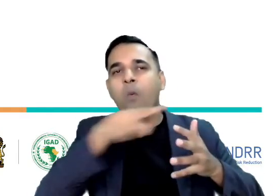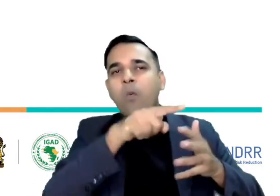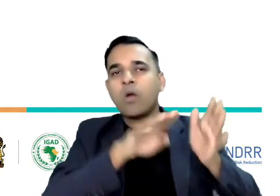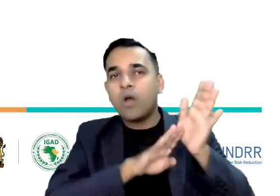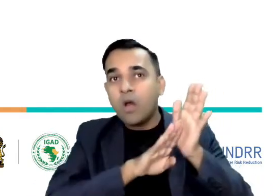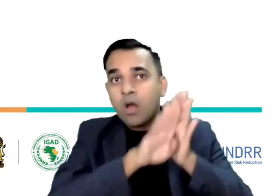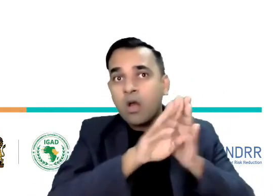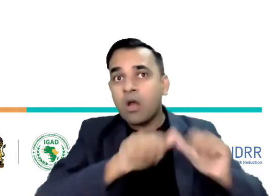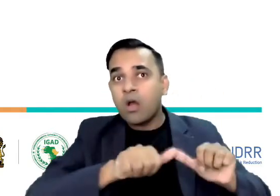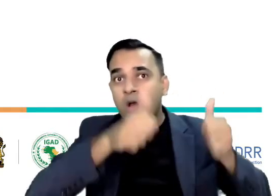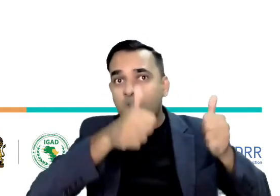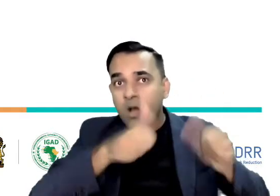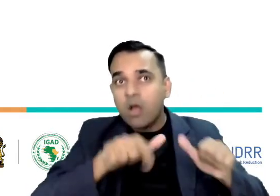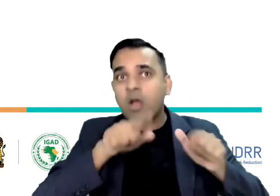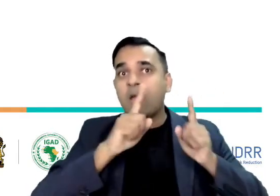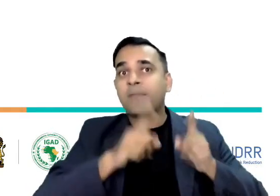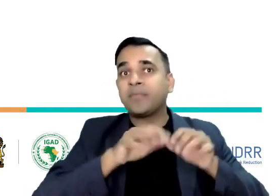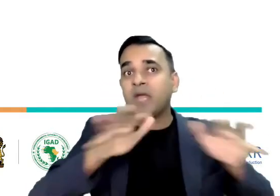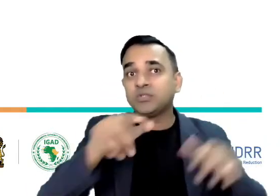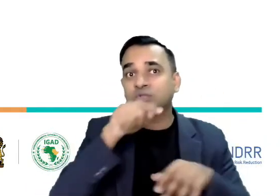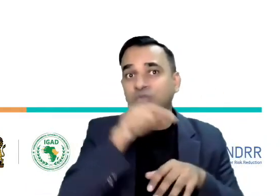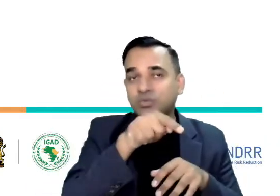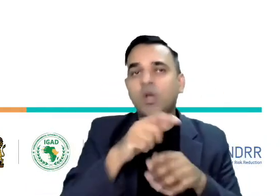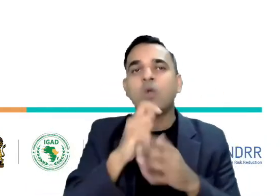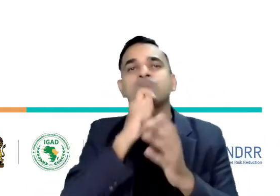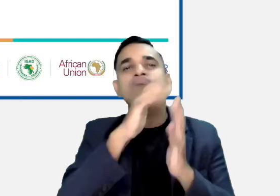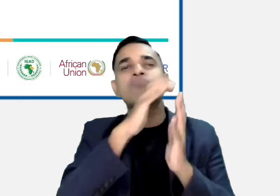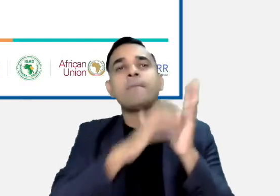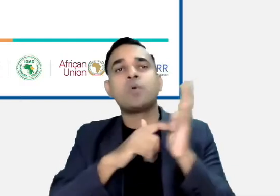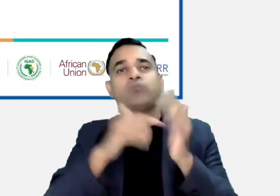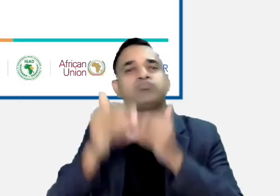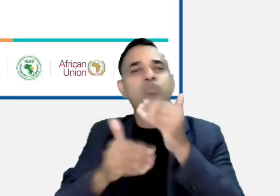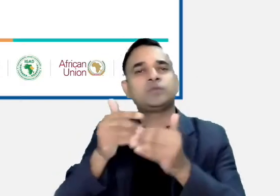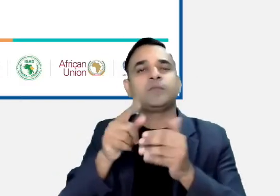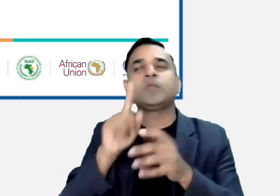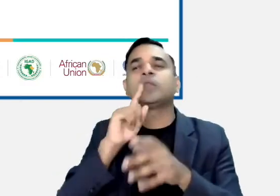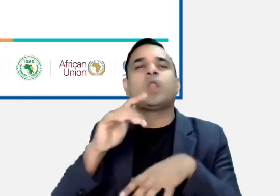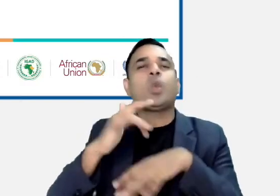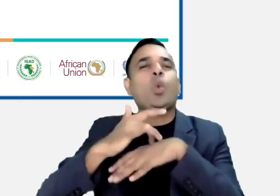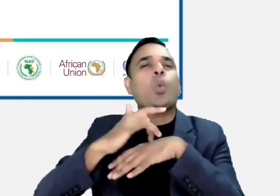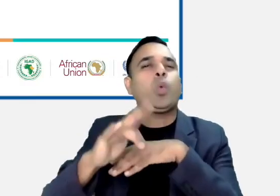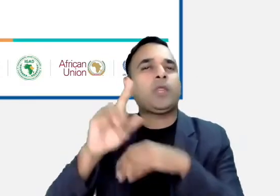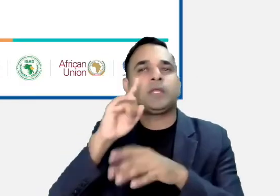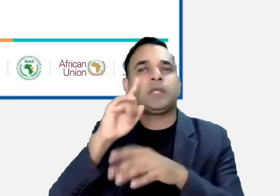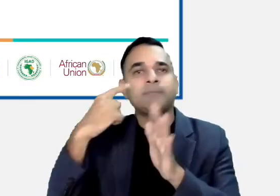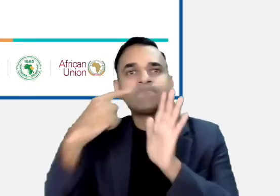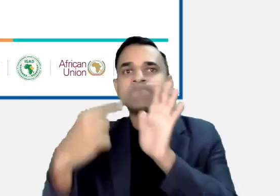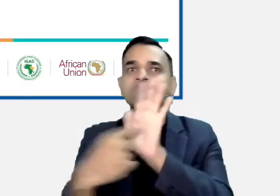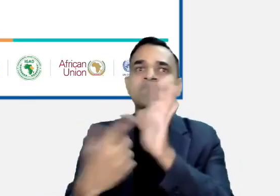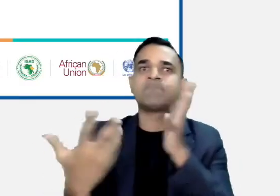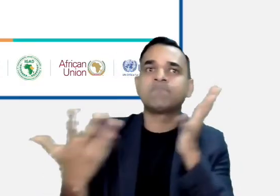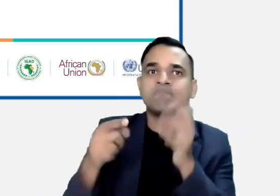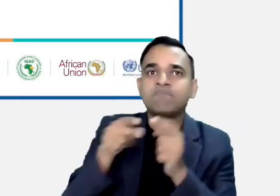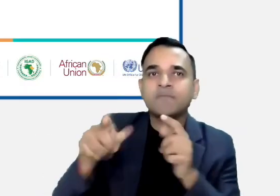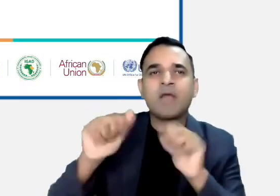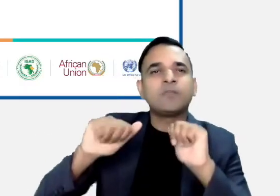challenges and address them where needed, and where possible, build capacity of REX and member states to implement the